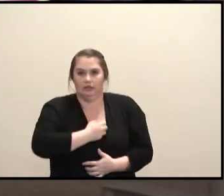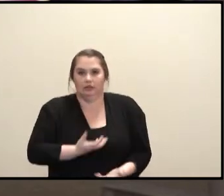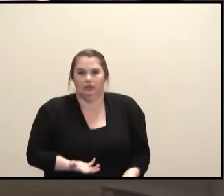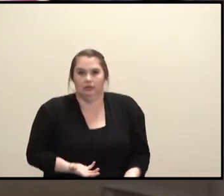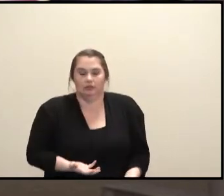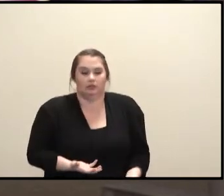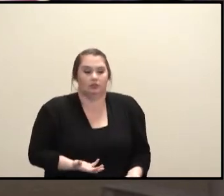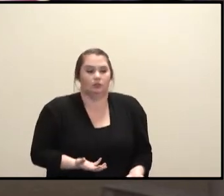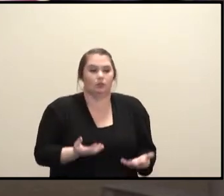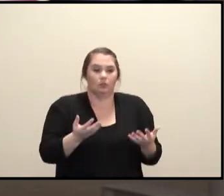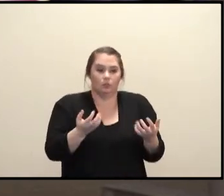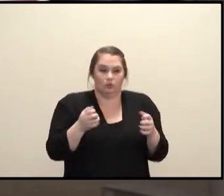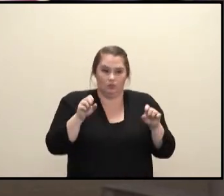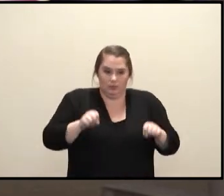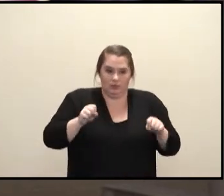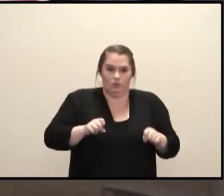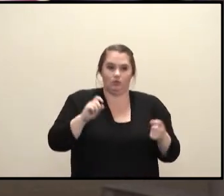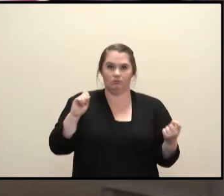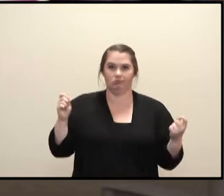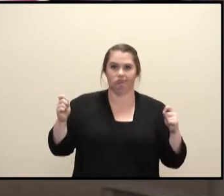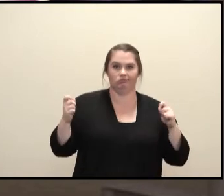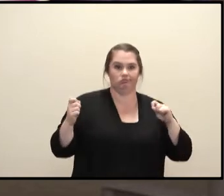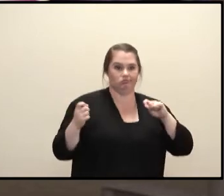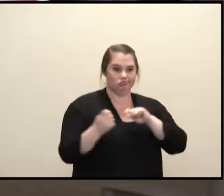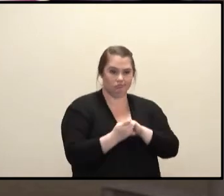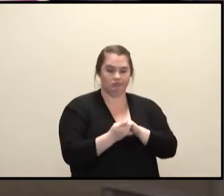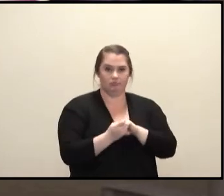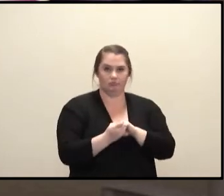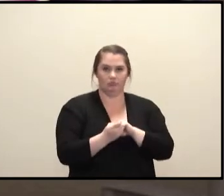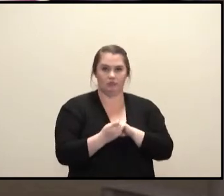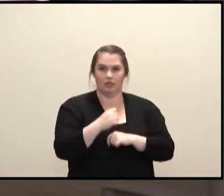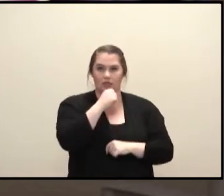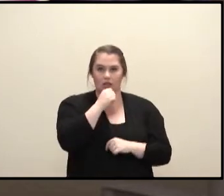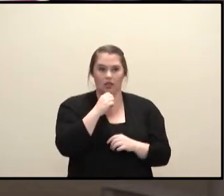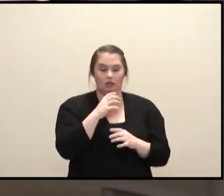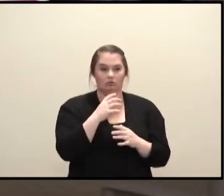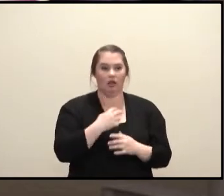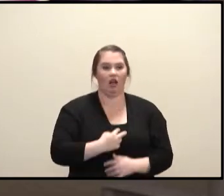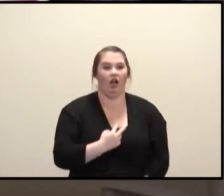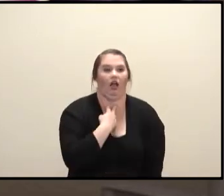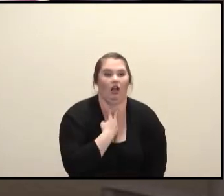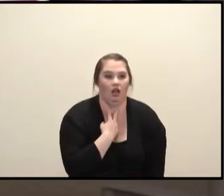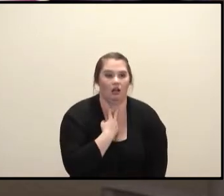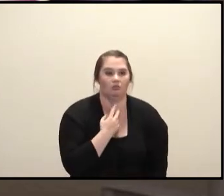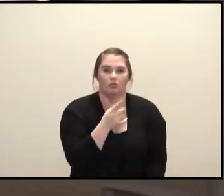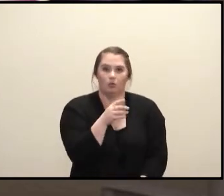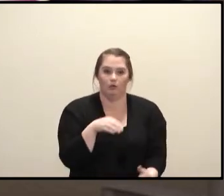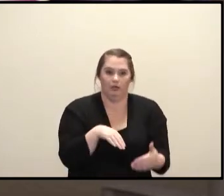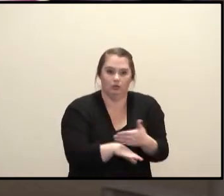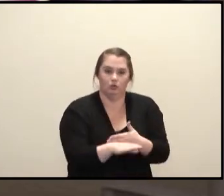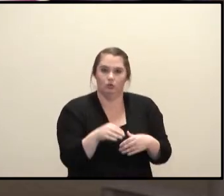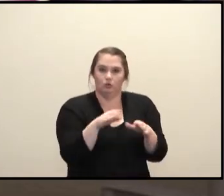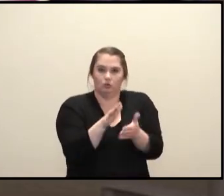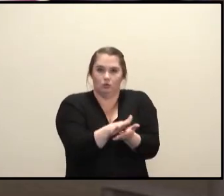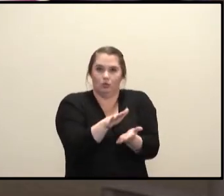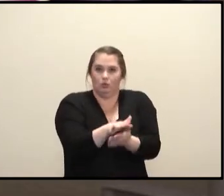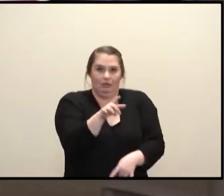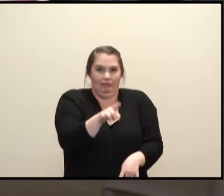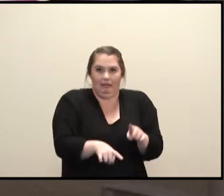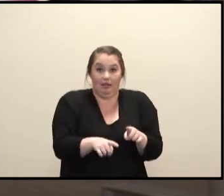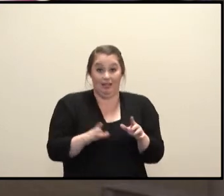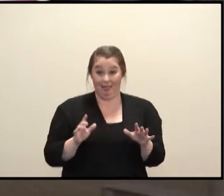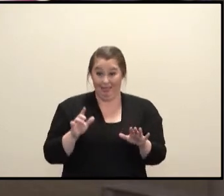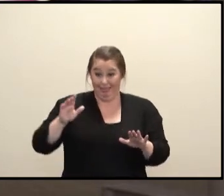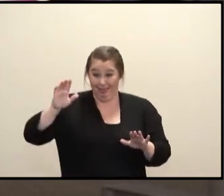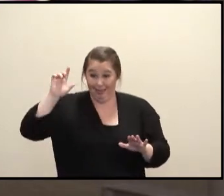we want to be able to adjust that date if we need to and not get ourselves in trouble with getting moved into the school. Can we move into a school early? Later than